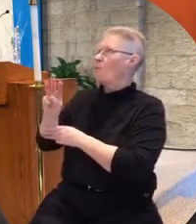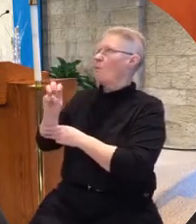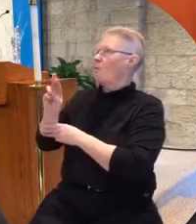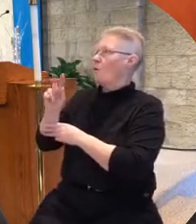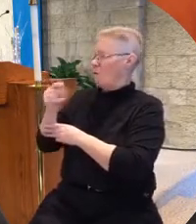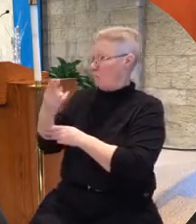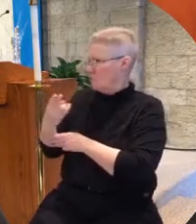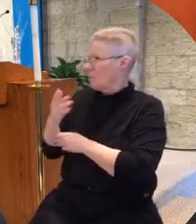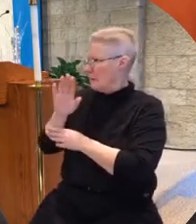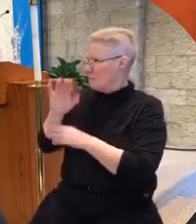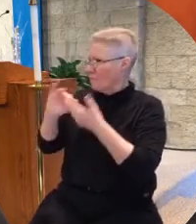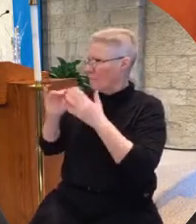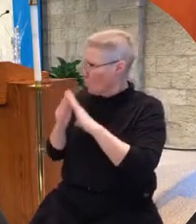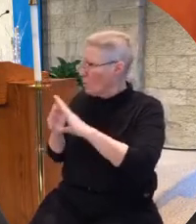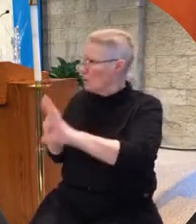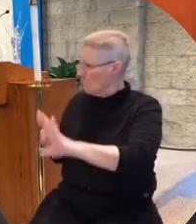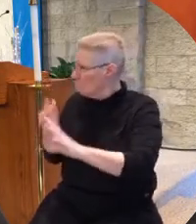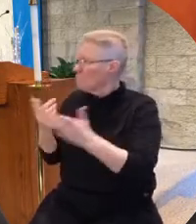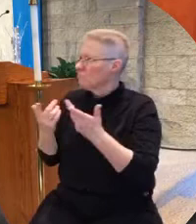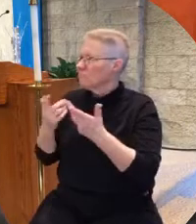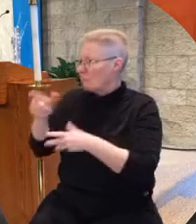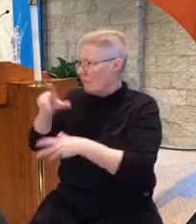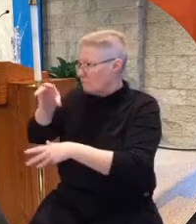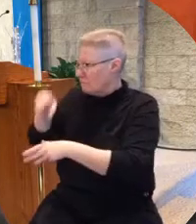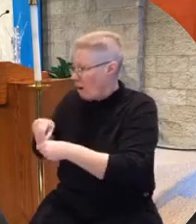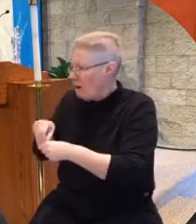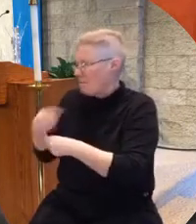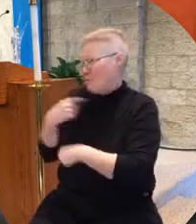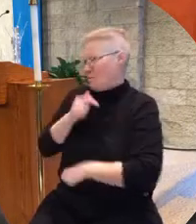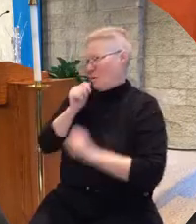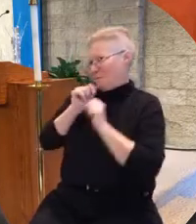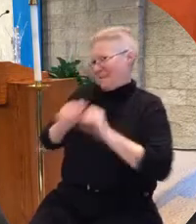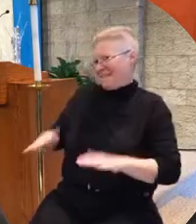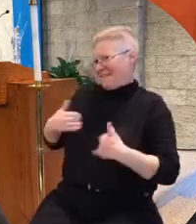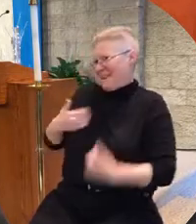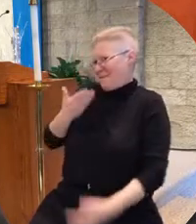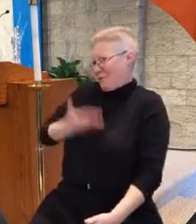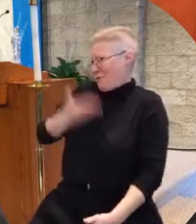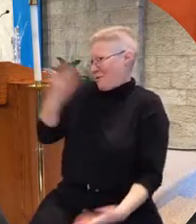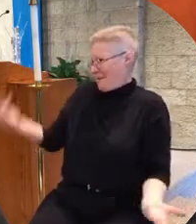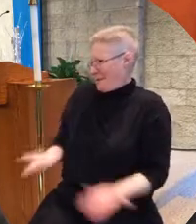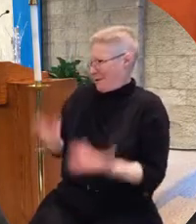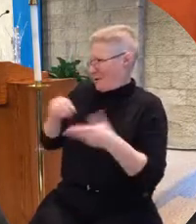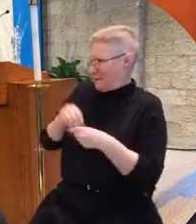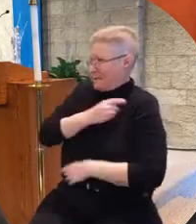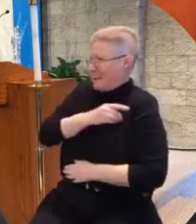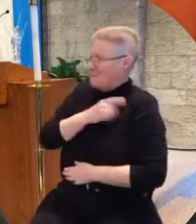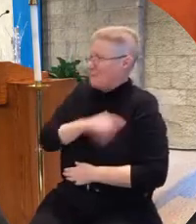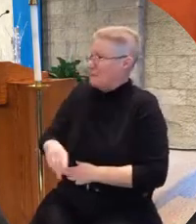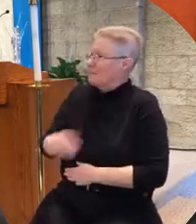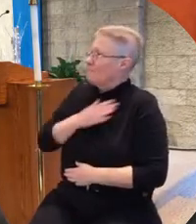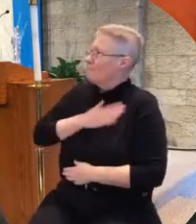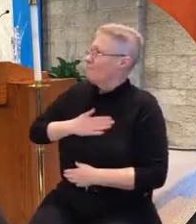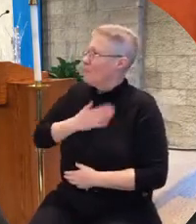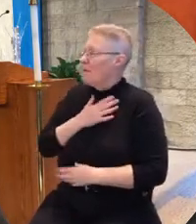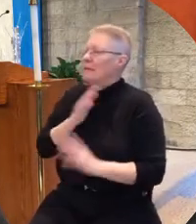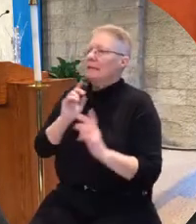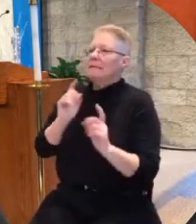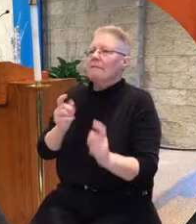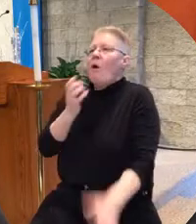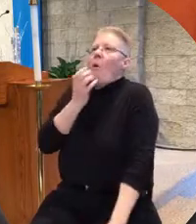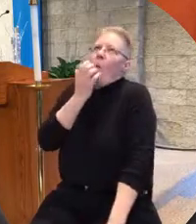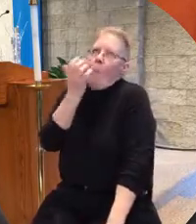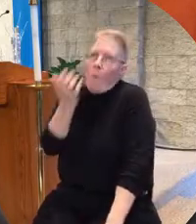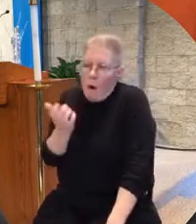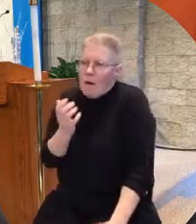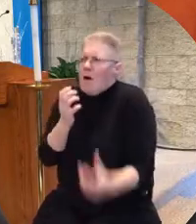only to have her here in our community, we are blessed to have her in Minneapolis. Would you please give a warm